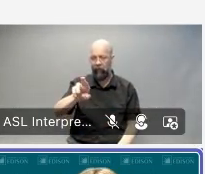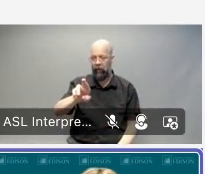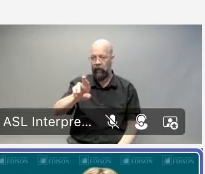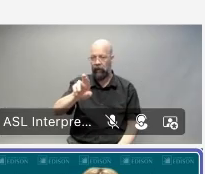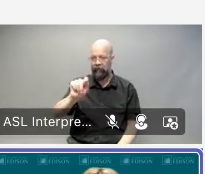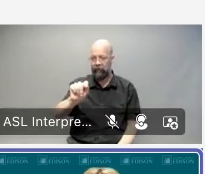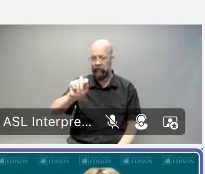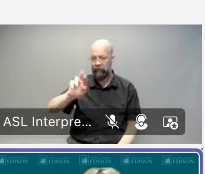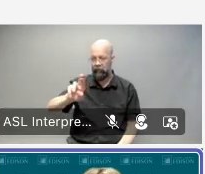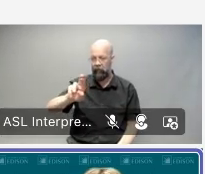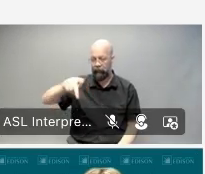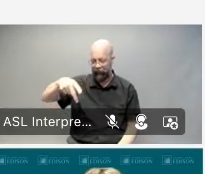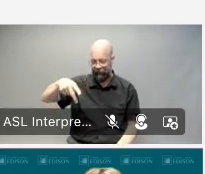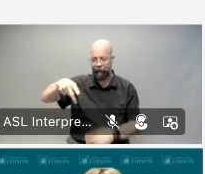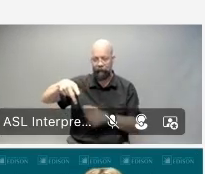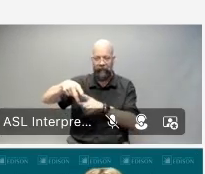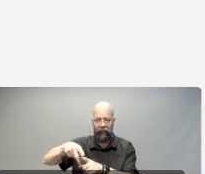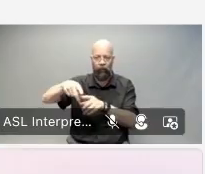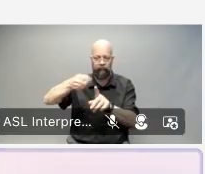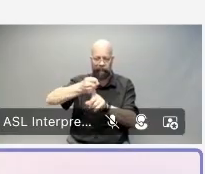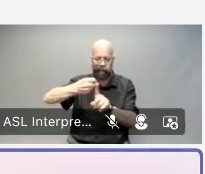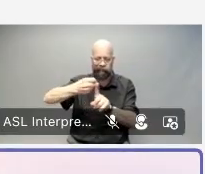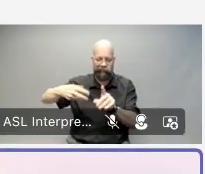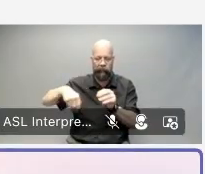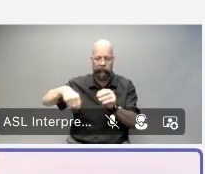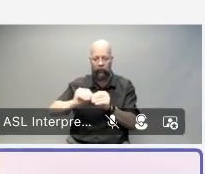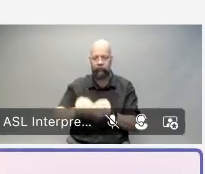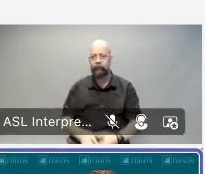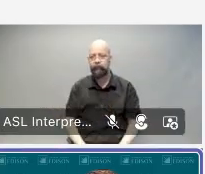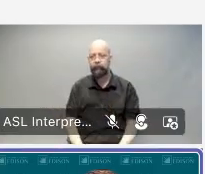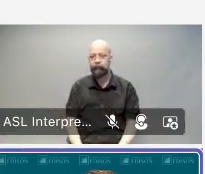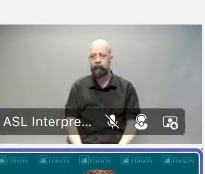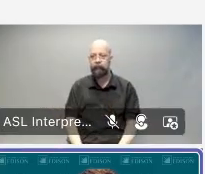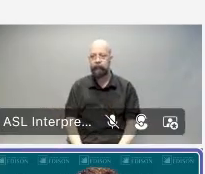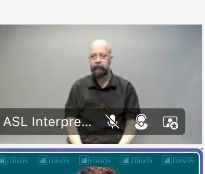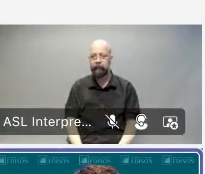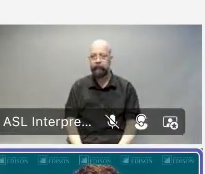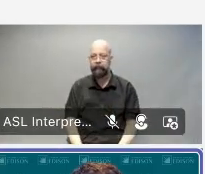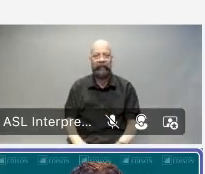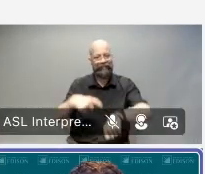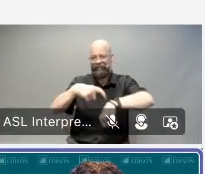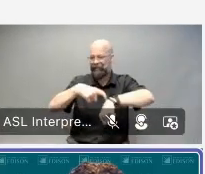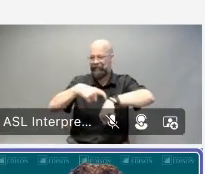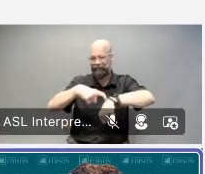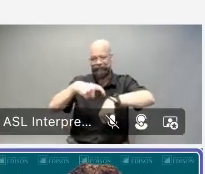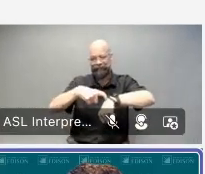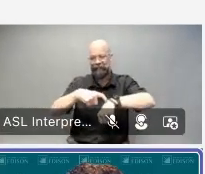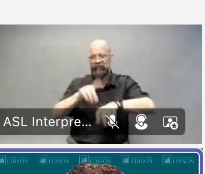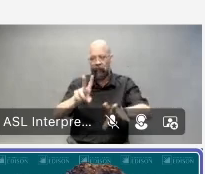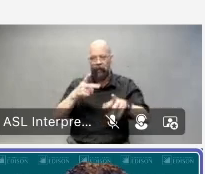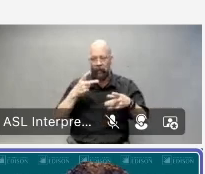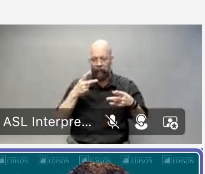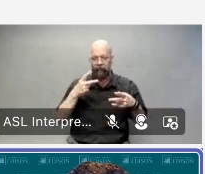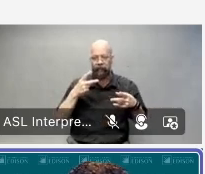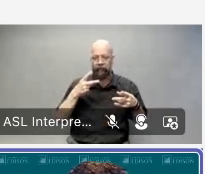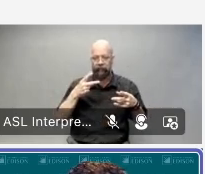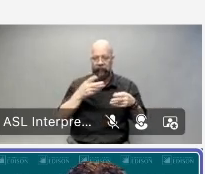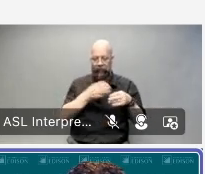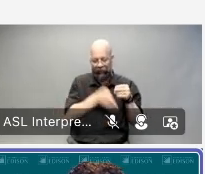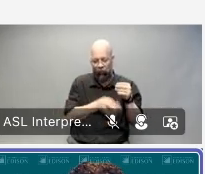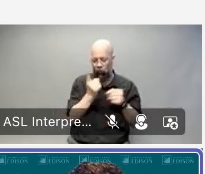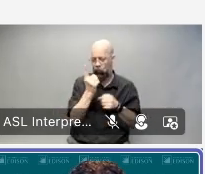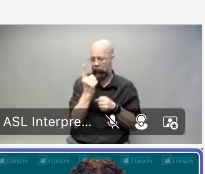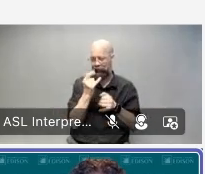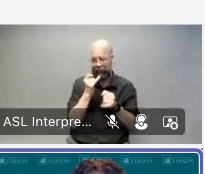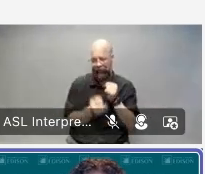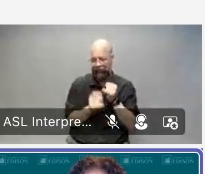SCE.com/RTRP. Great, thank you, Angela, for joining us. We are at time. I'll close with one question that came in from Gerald